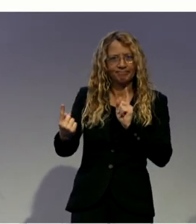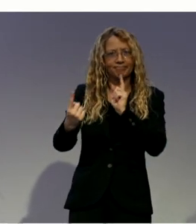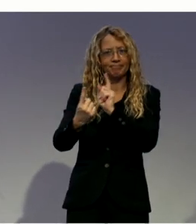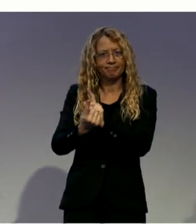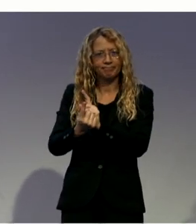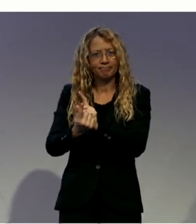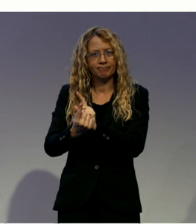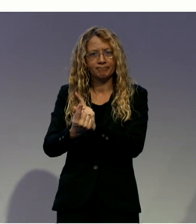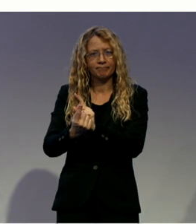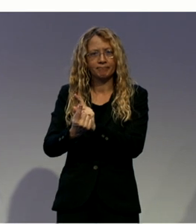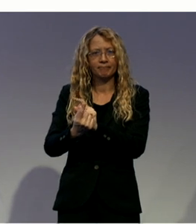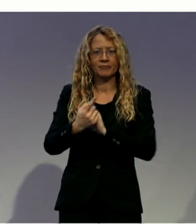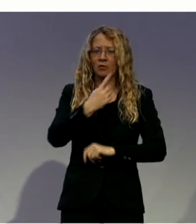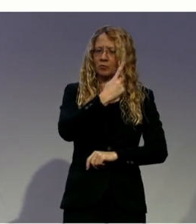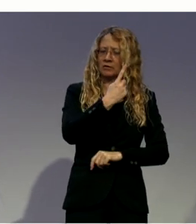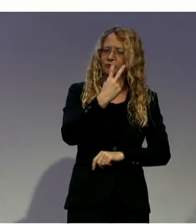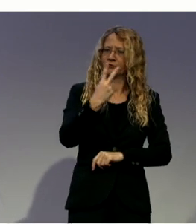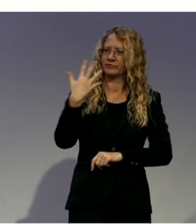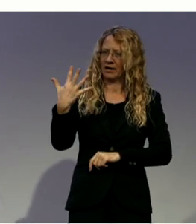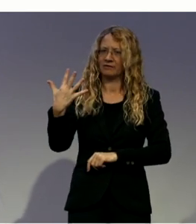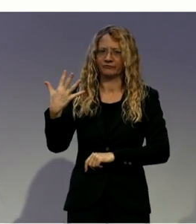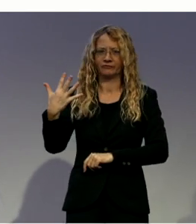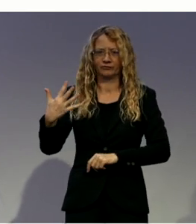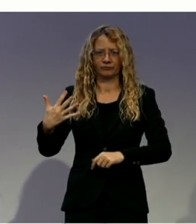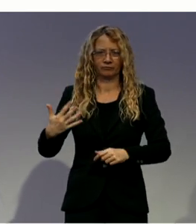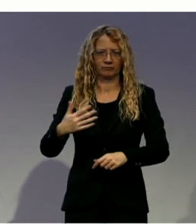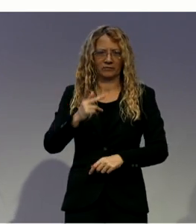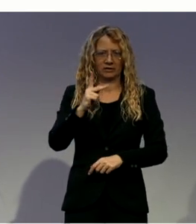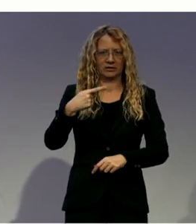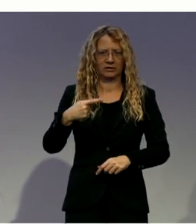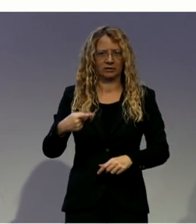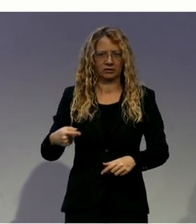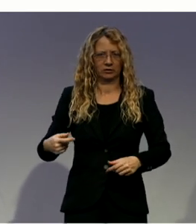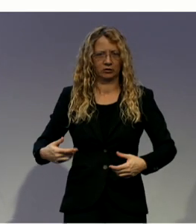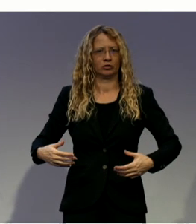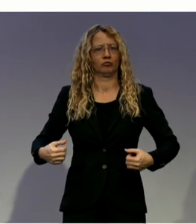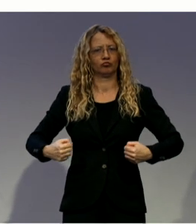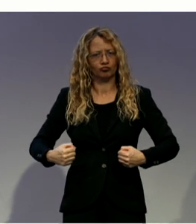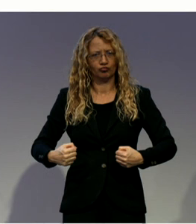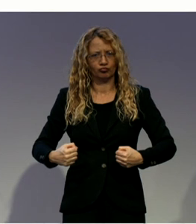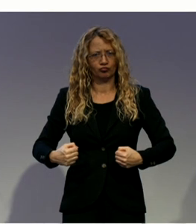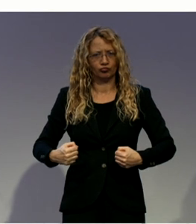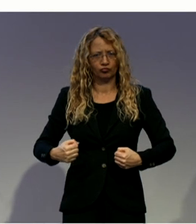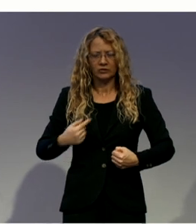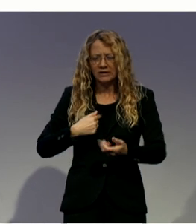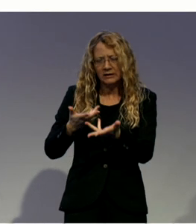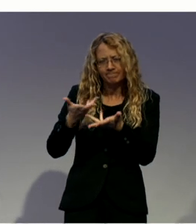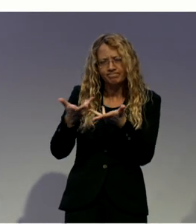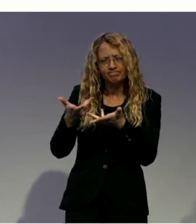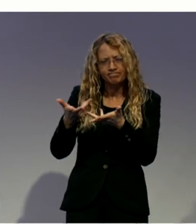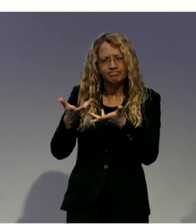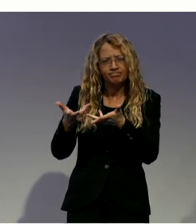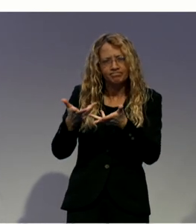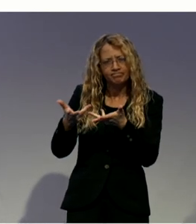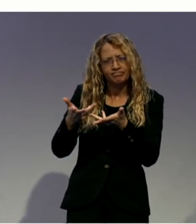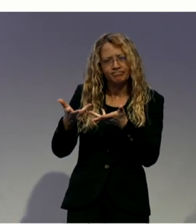custom-made wheelchair. And I said, Mahmoud, you are going to kill yourself. And we did a peer counseling session for him to get him from this. He was